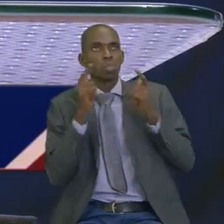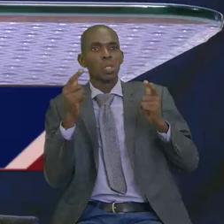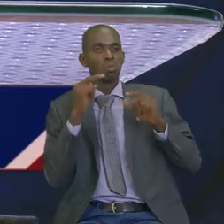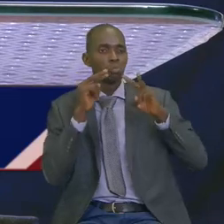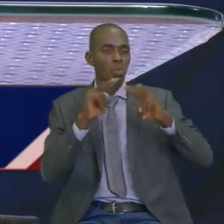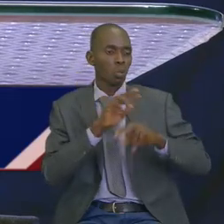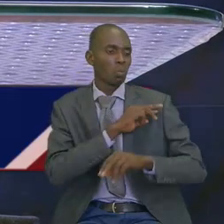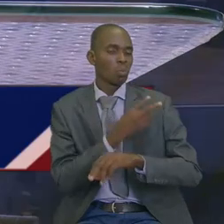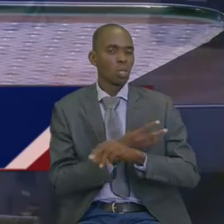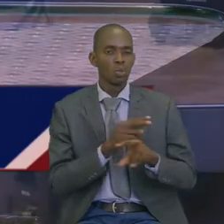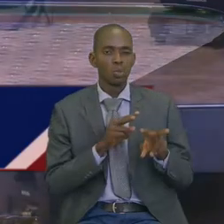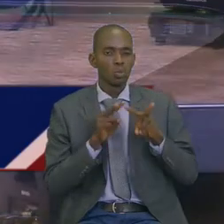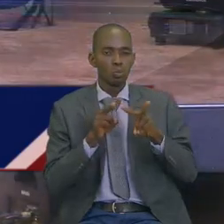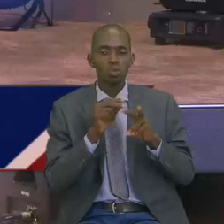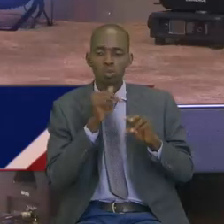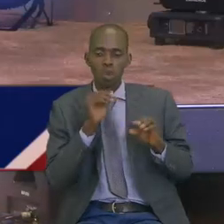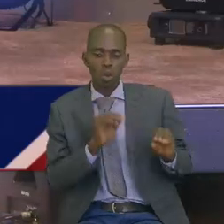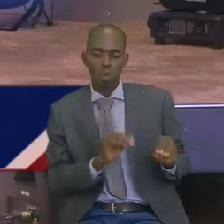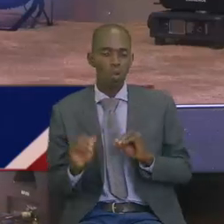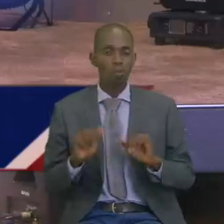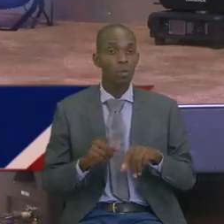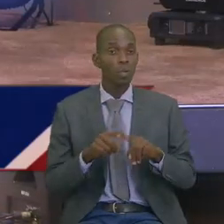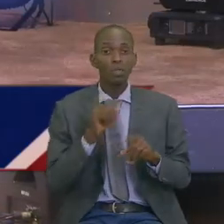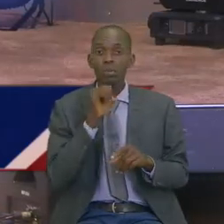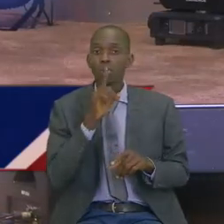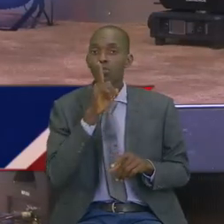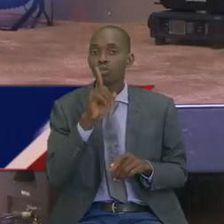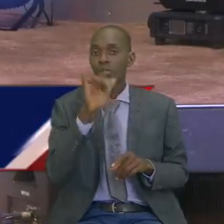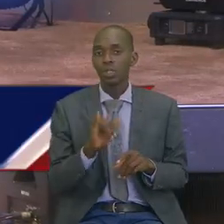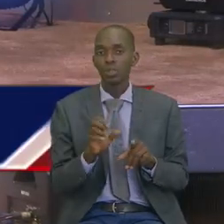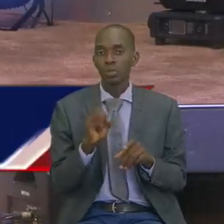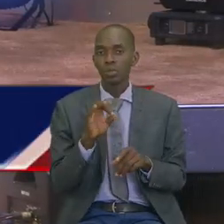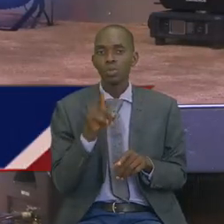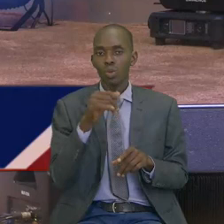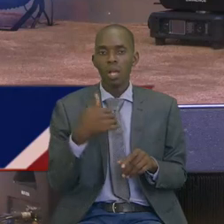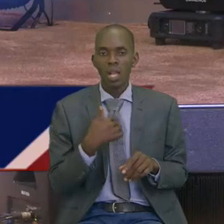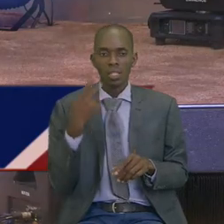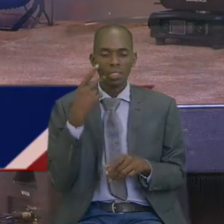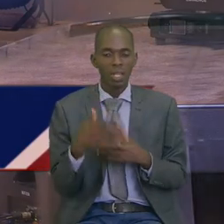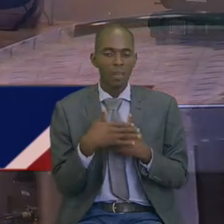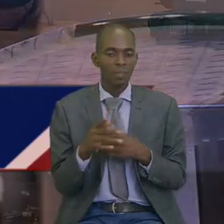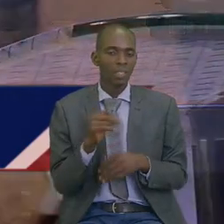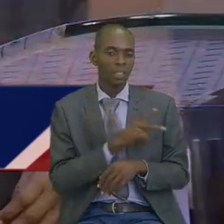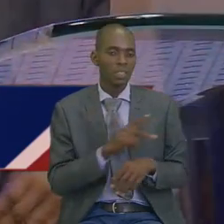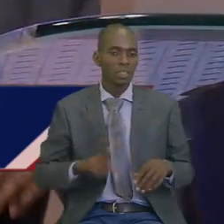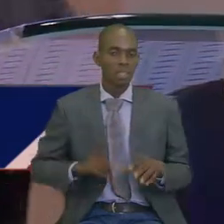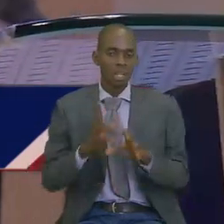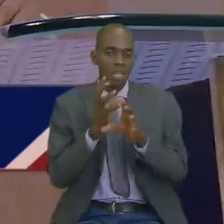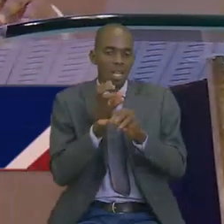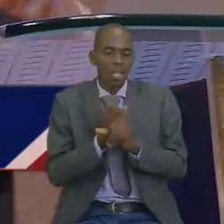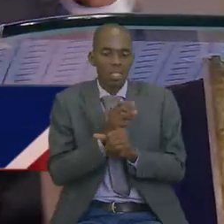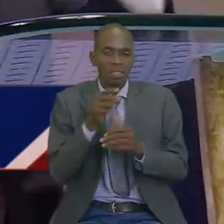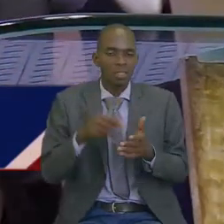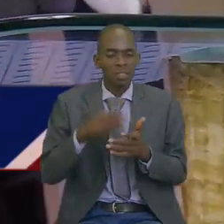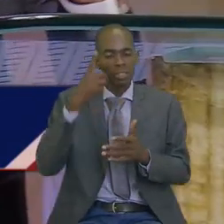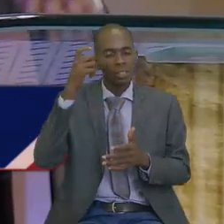look unshakable, but not really so. You have seen after Nebuchadnezzar saw this dream and he couldn't